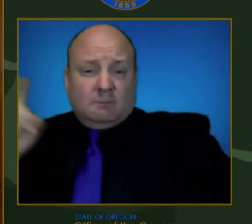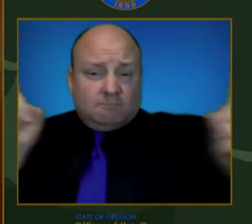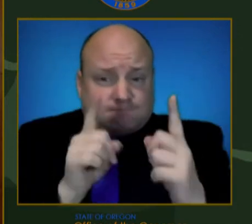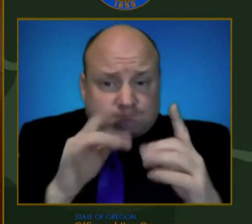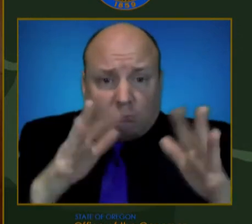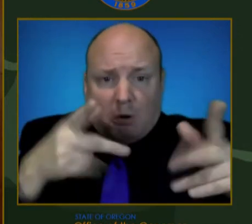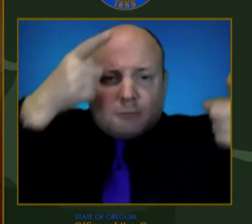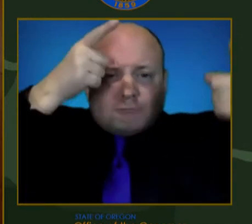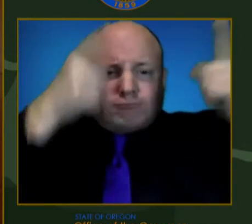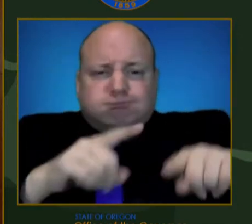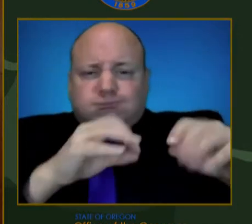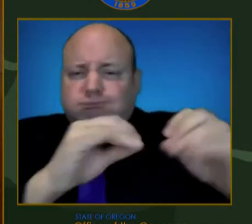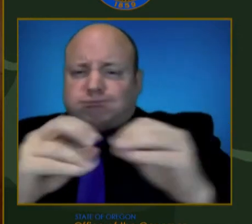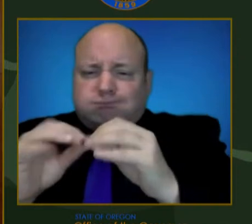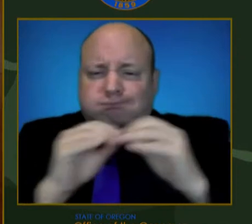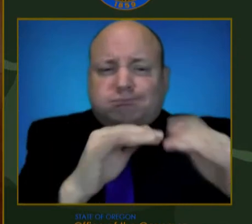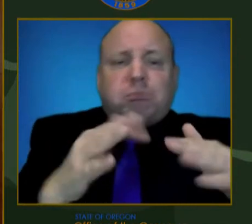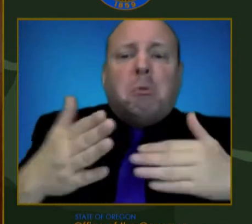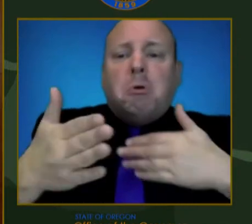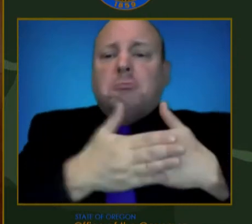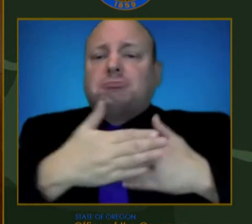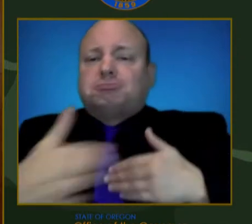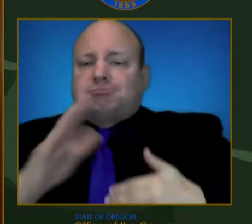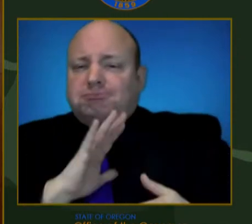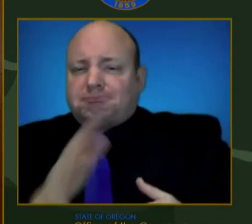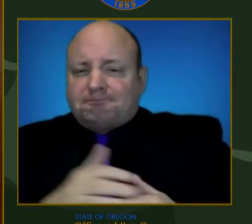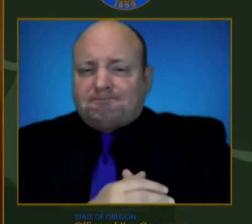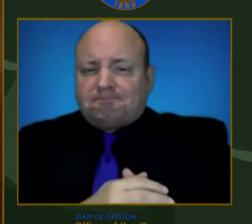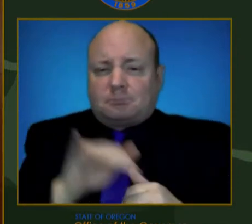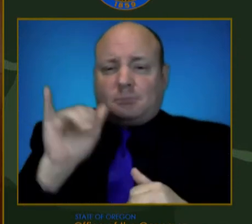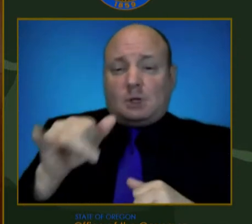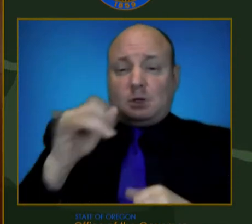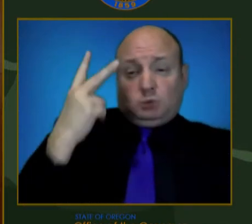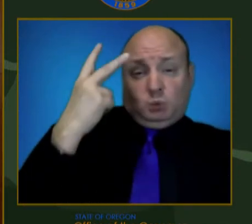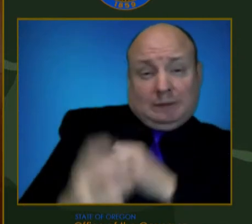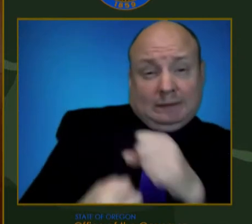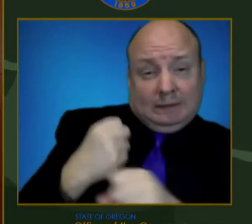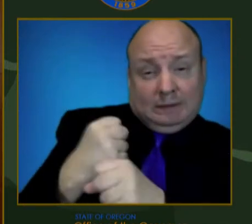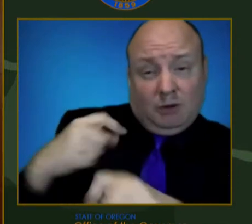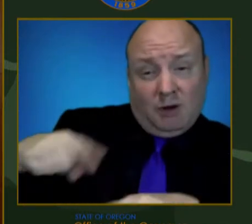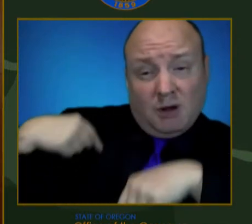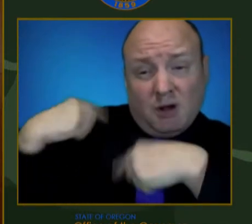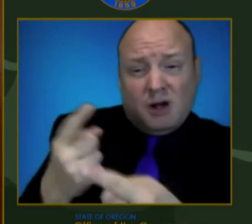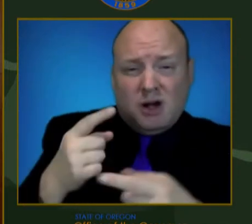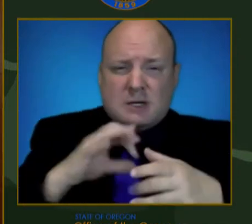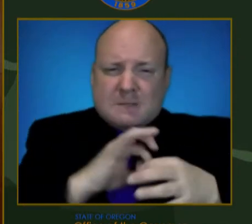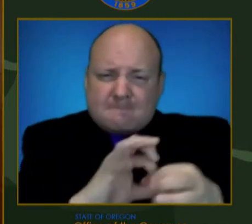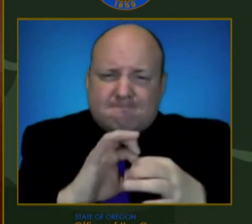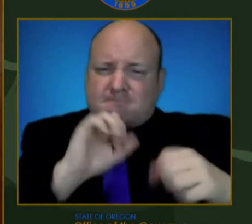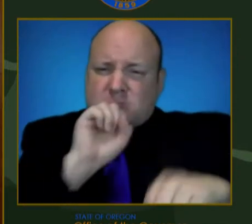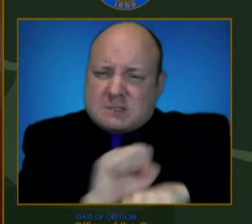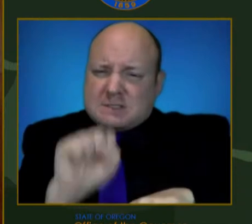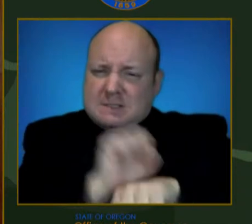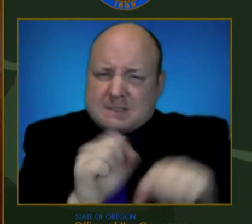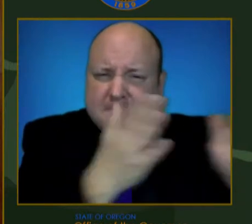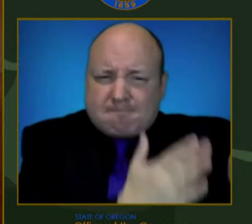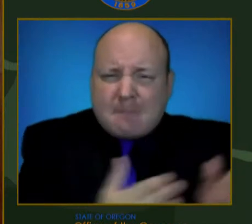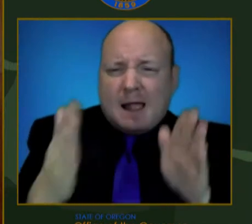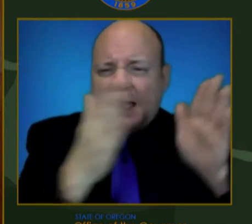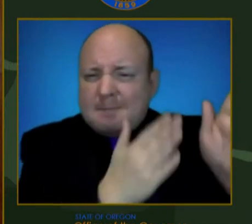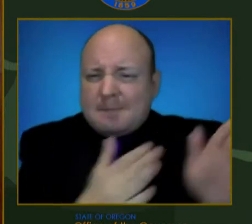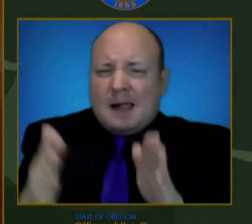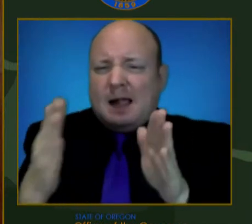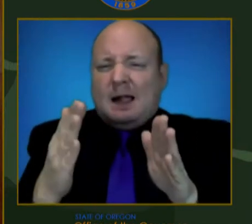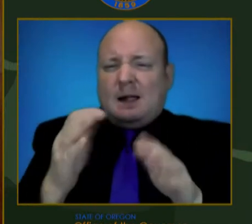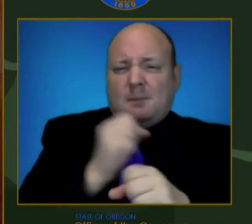The meetings I convened in October were the product of more than 2 years of work to chart a collaborative path toward meaningful,